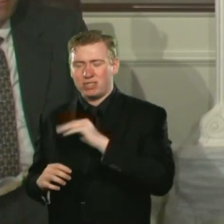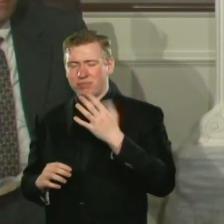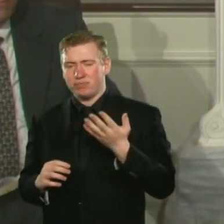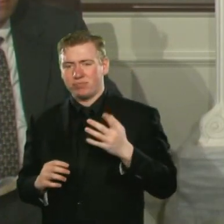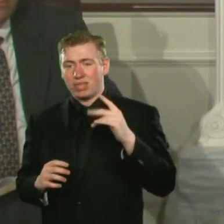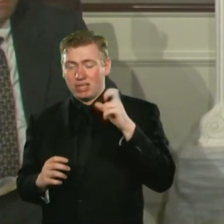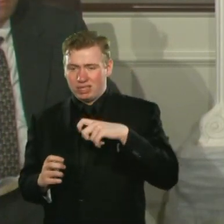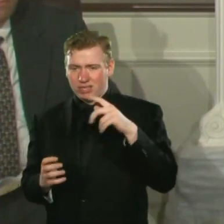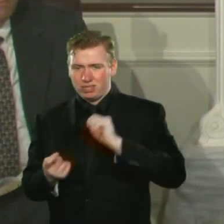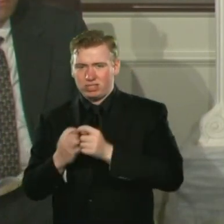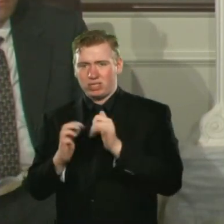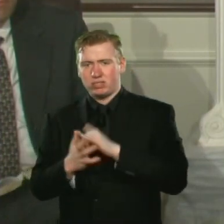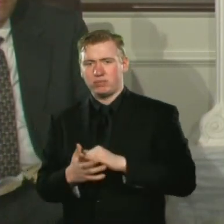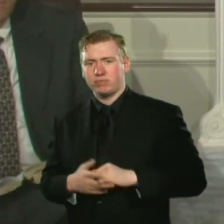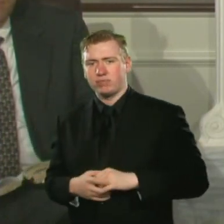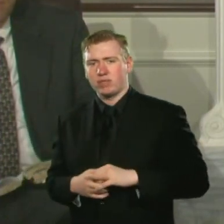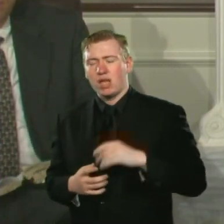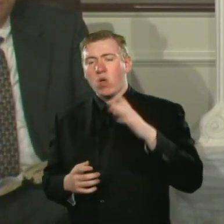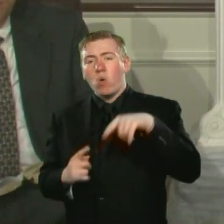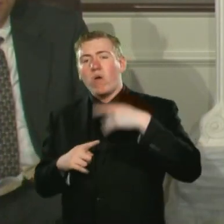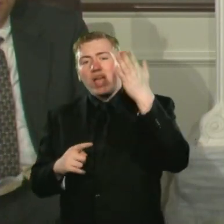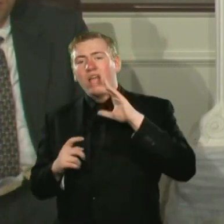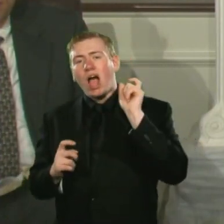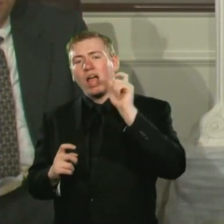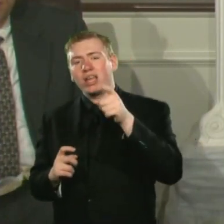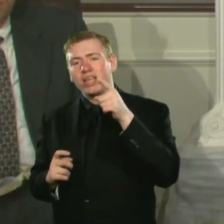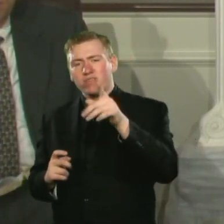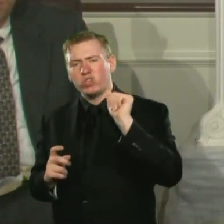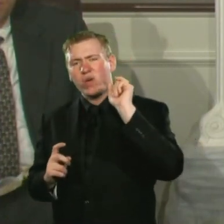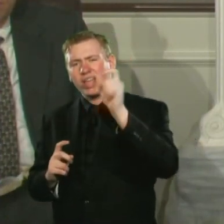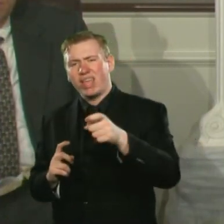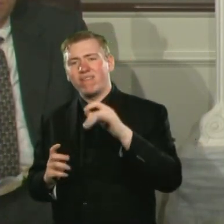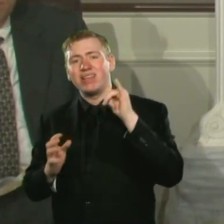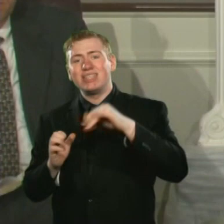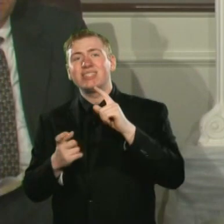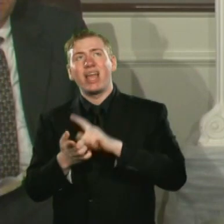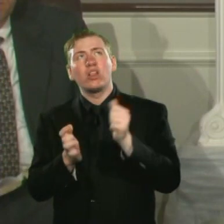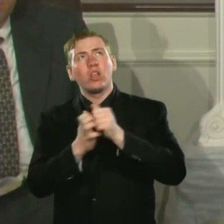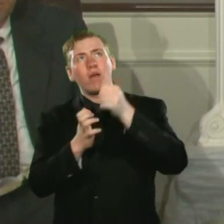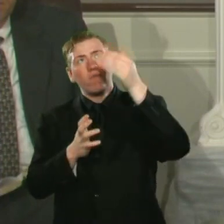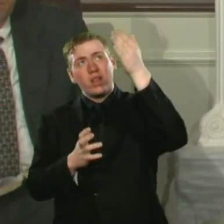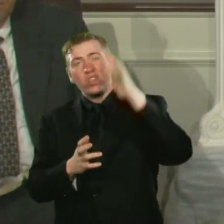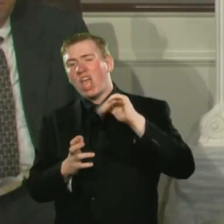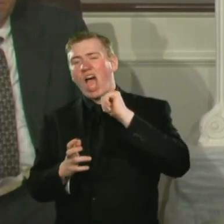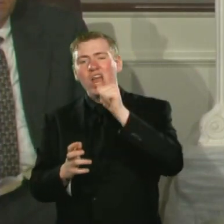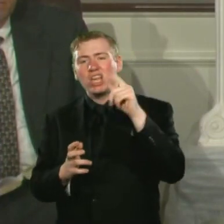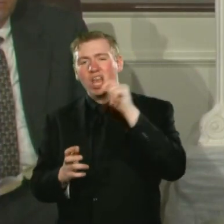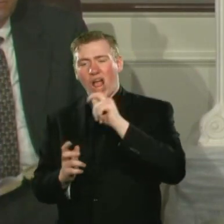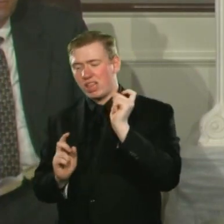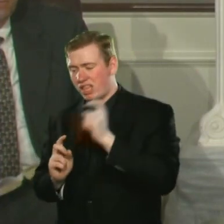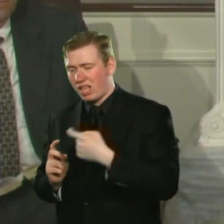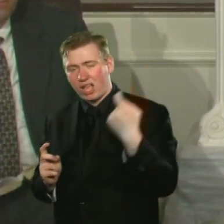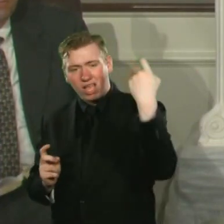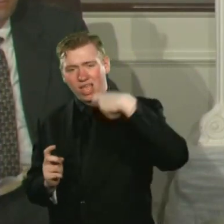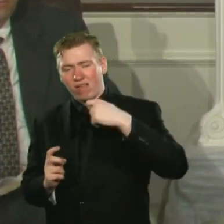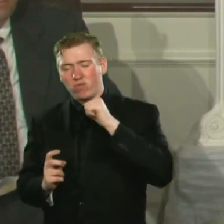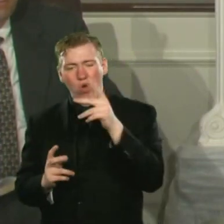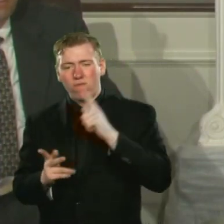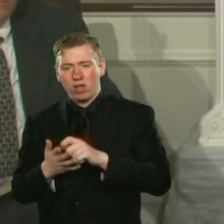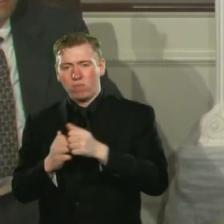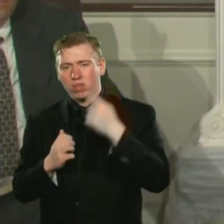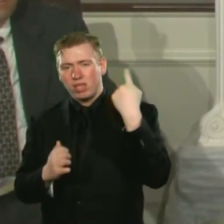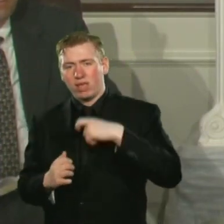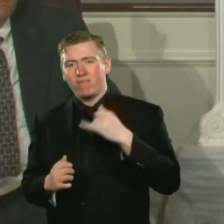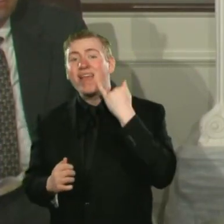God gives you a gift, stay in love with the giver at the expense... Don't fall in love with the gift at the expense of the giver. God gives